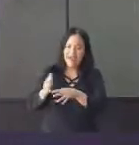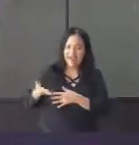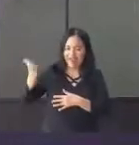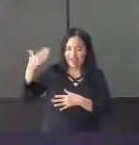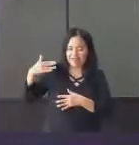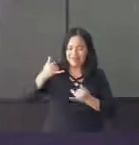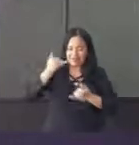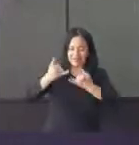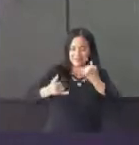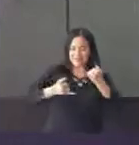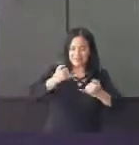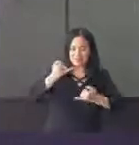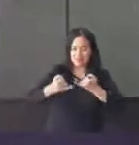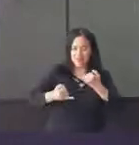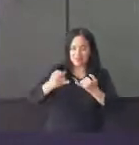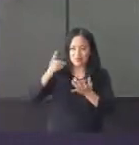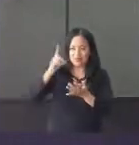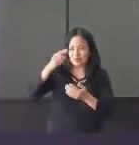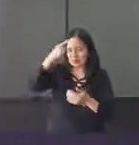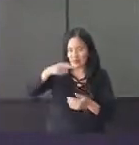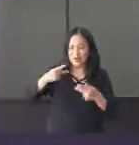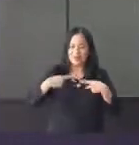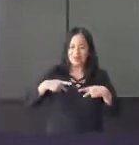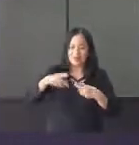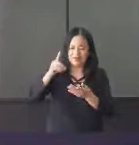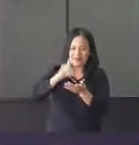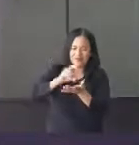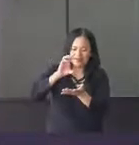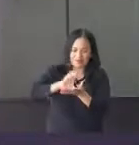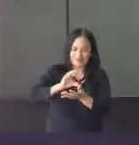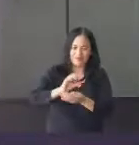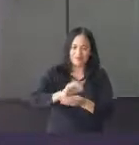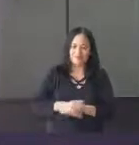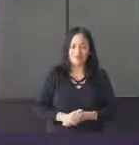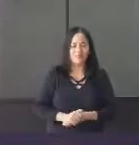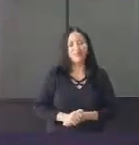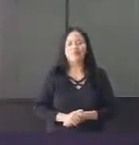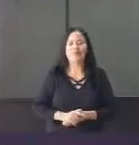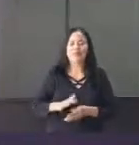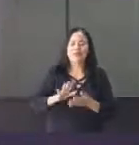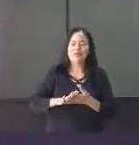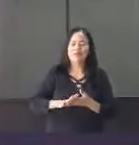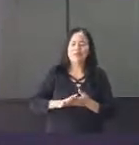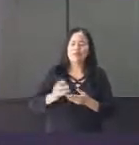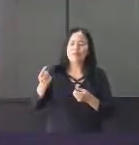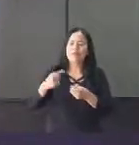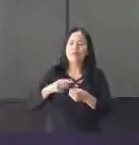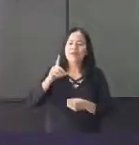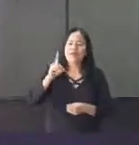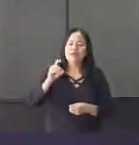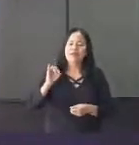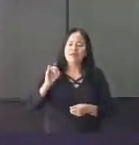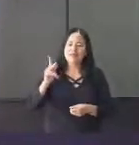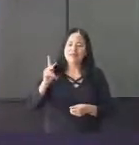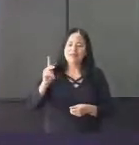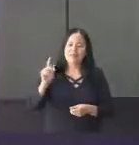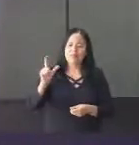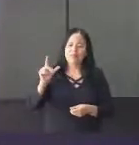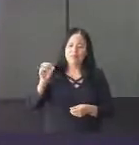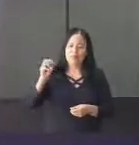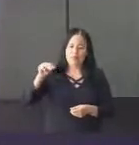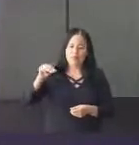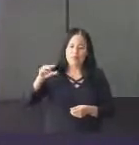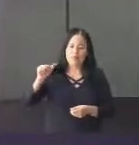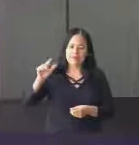before the Olympic Games and Paralympic Games of 2028. She is the member of the Diplomacy of the State and the City in the